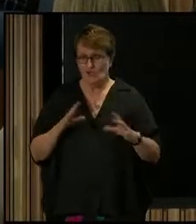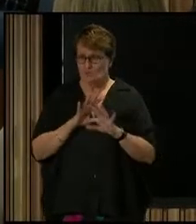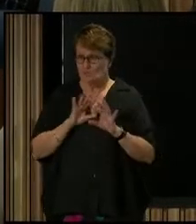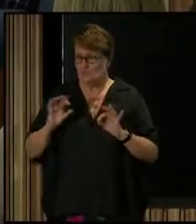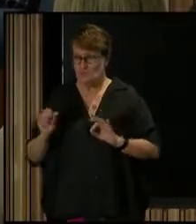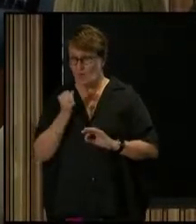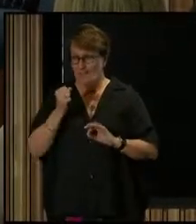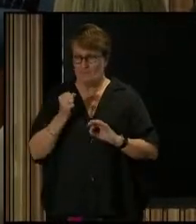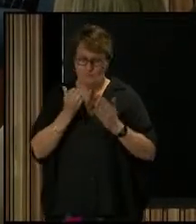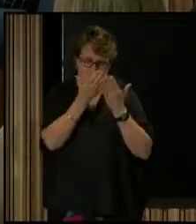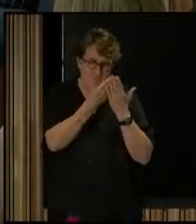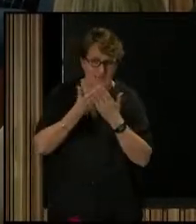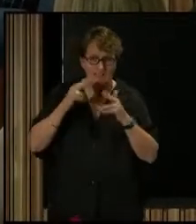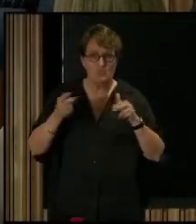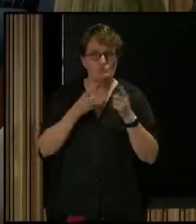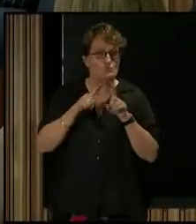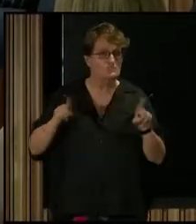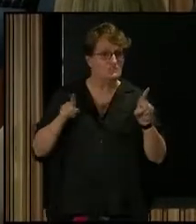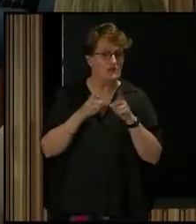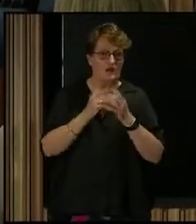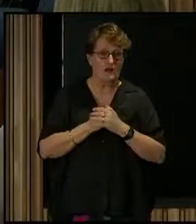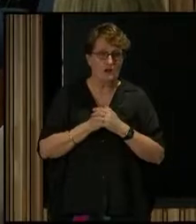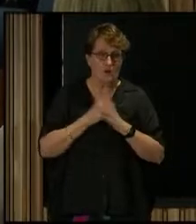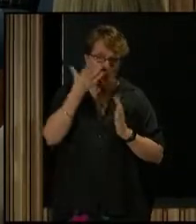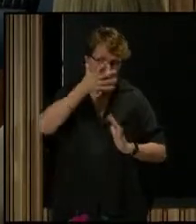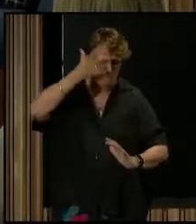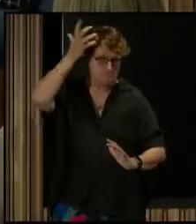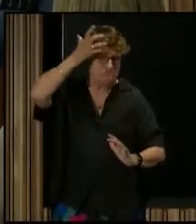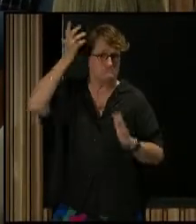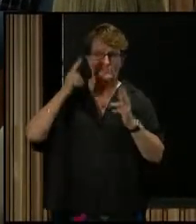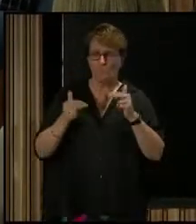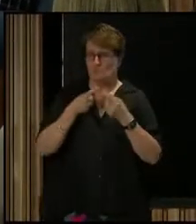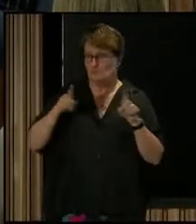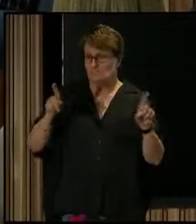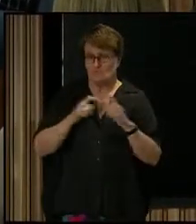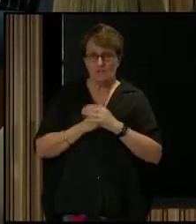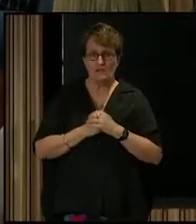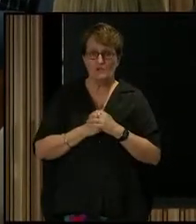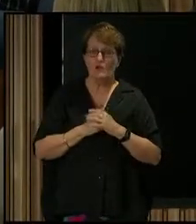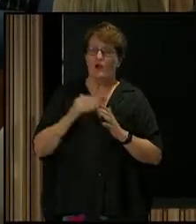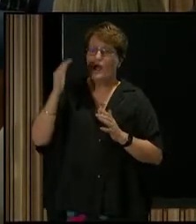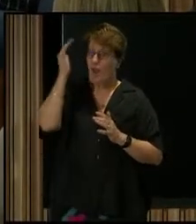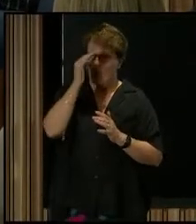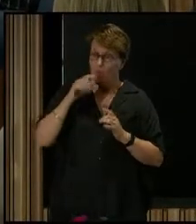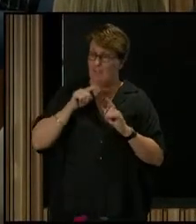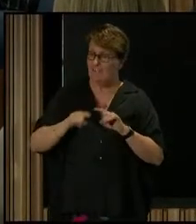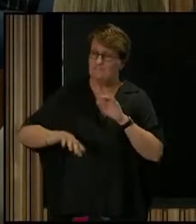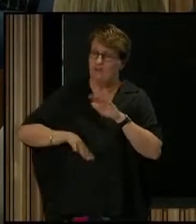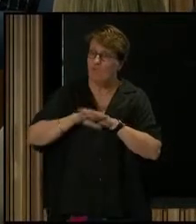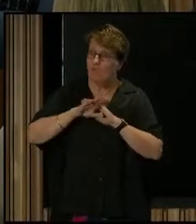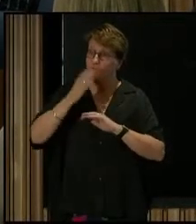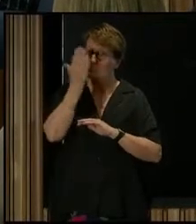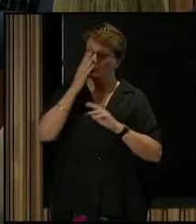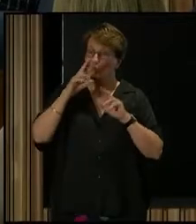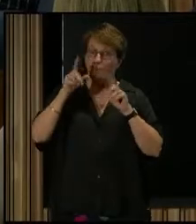to have studied music or have some like highbrow conception of anything. What I learned taking this whole school choir is if I